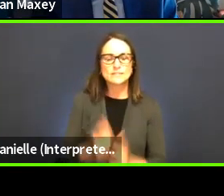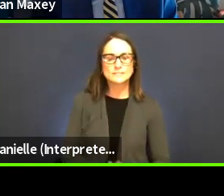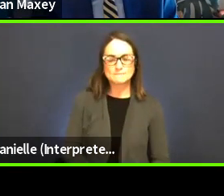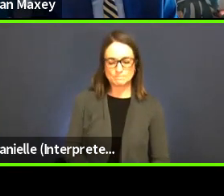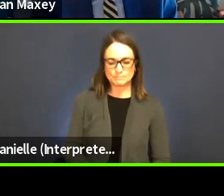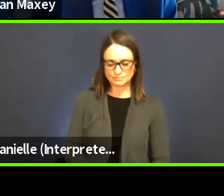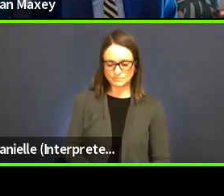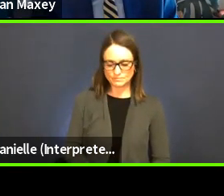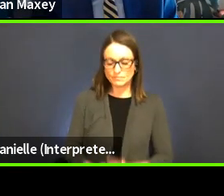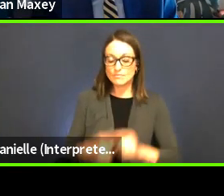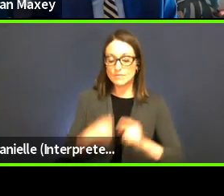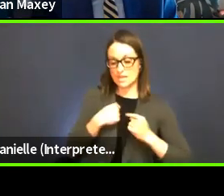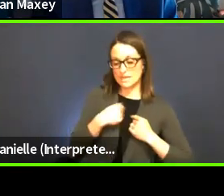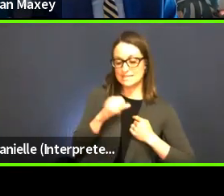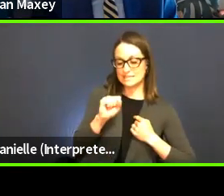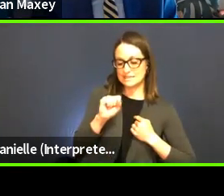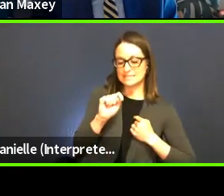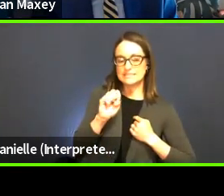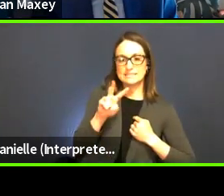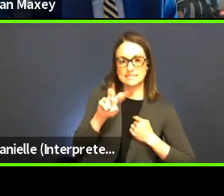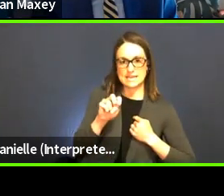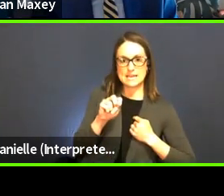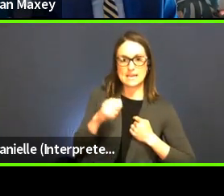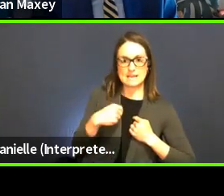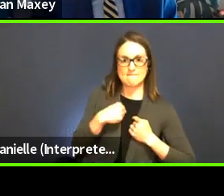So Andy, this is Steve. I mean, I